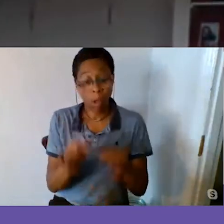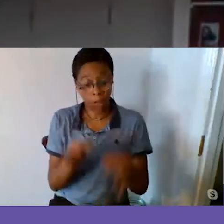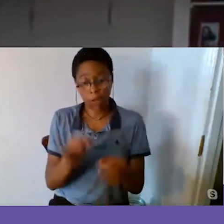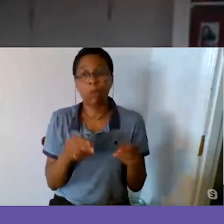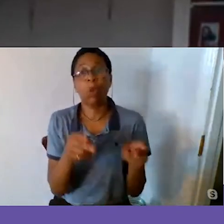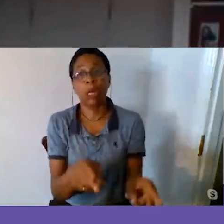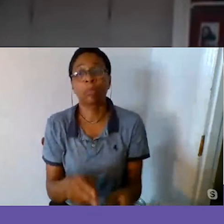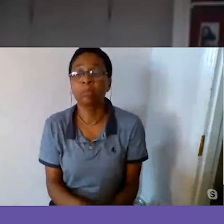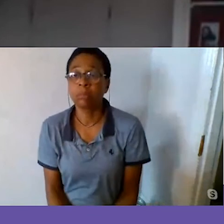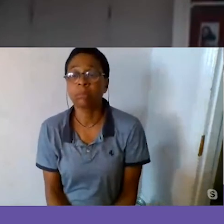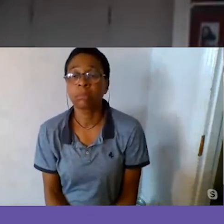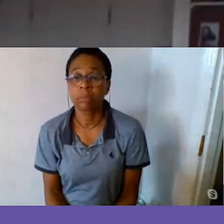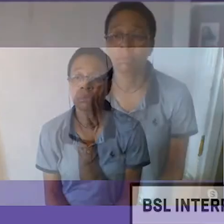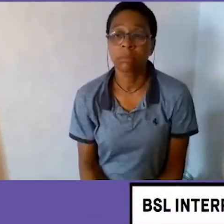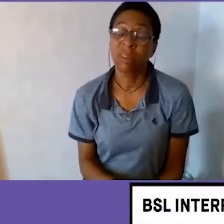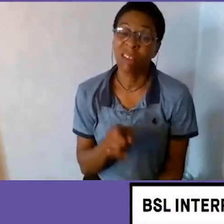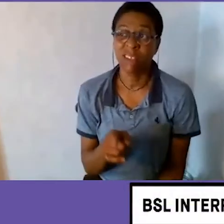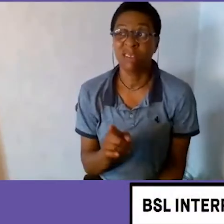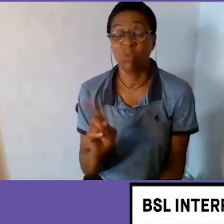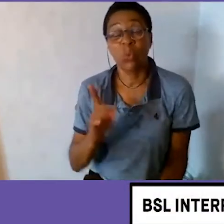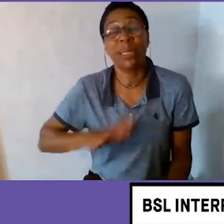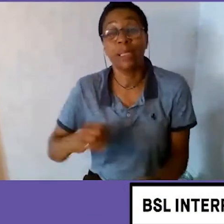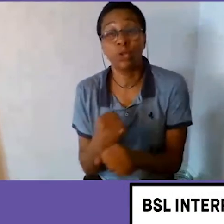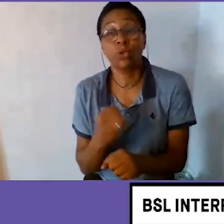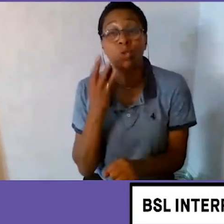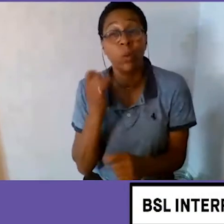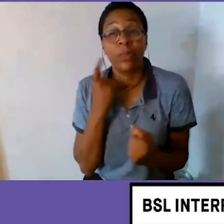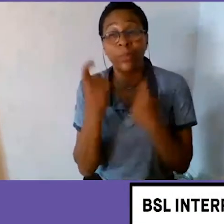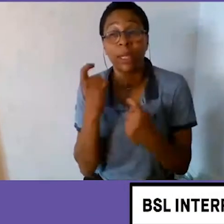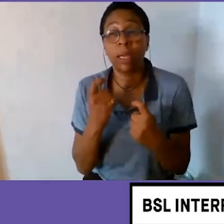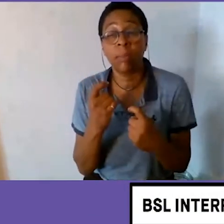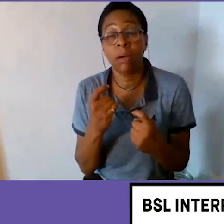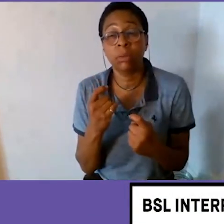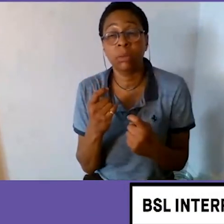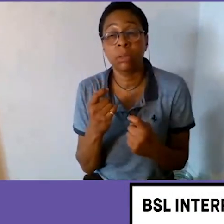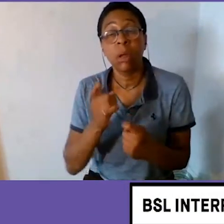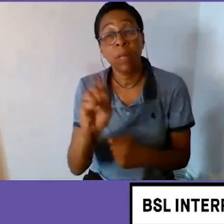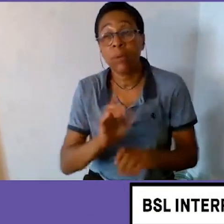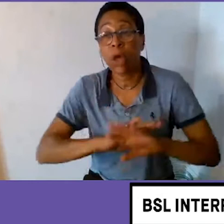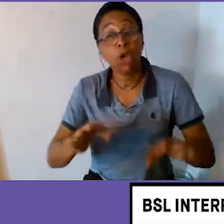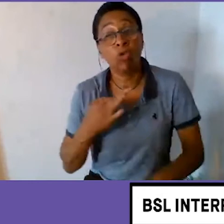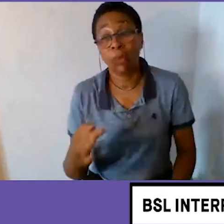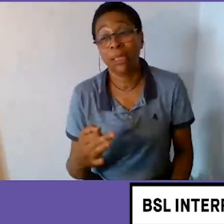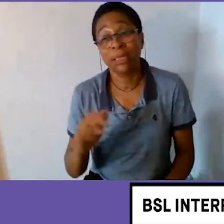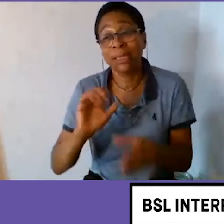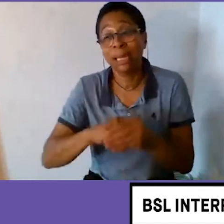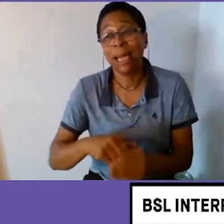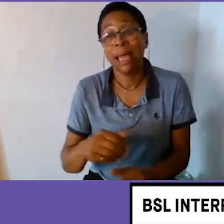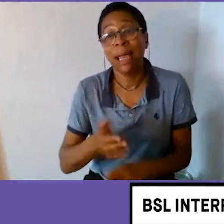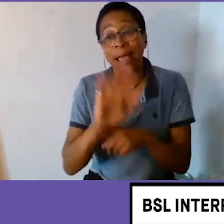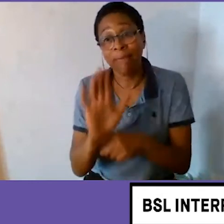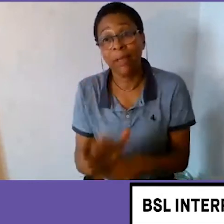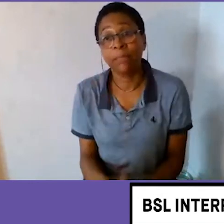underrepresented films and filmmakers. Yeah. Great, thank you. And to follow on from that, for both of you, you